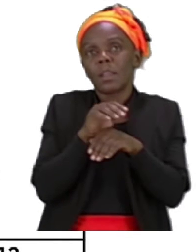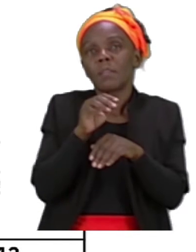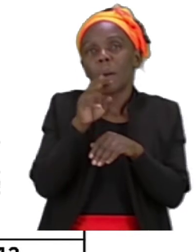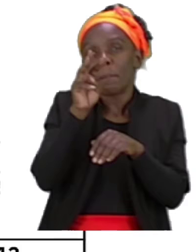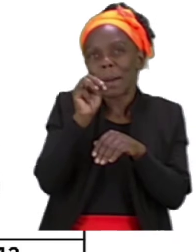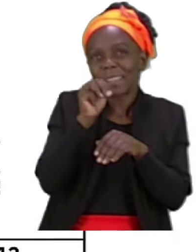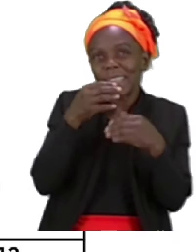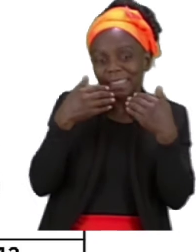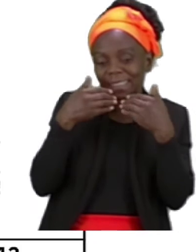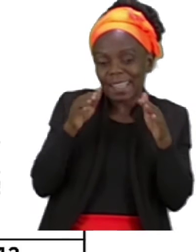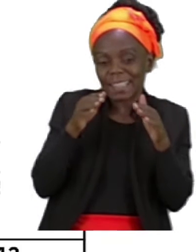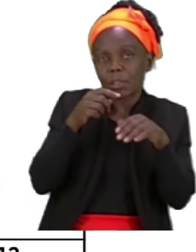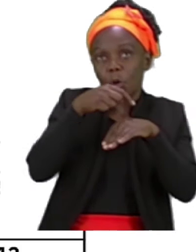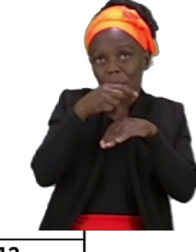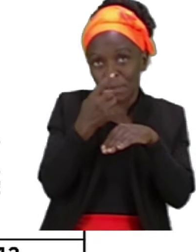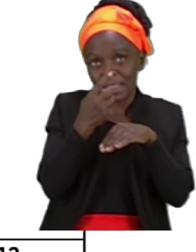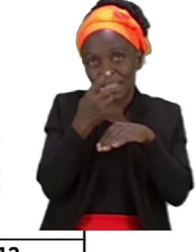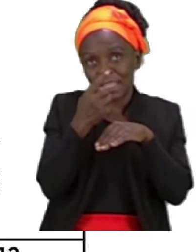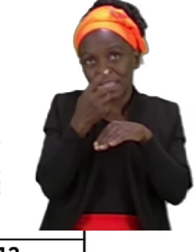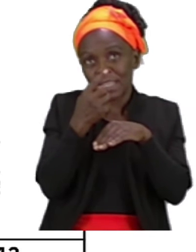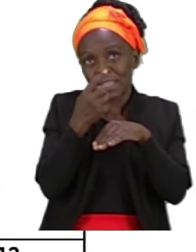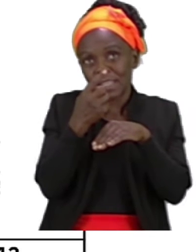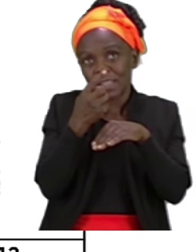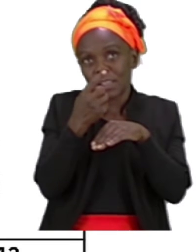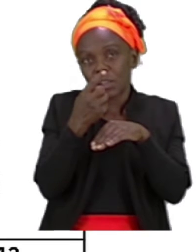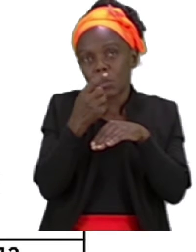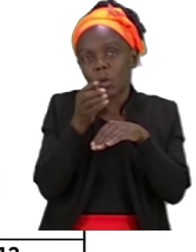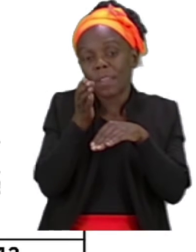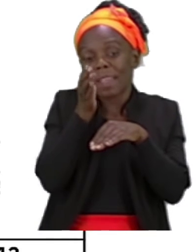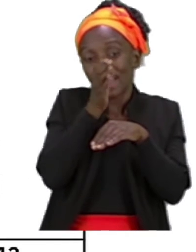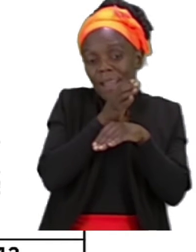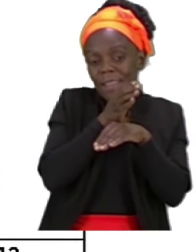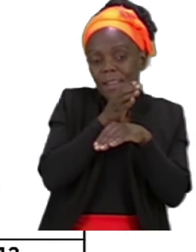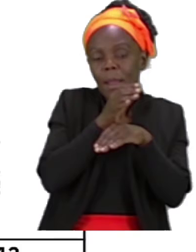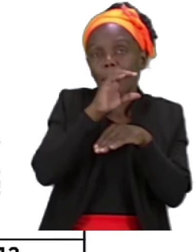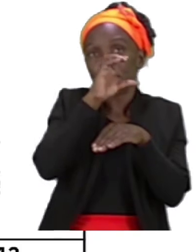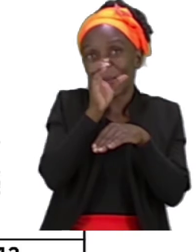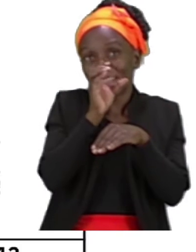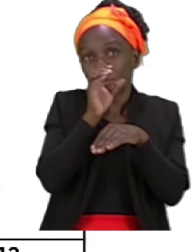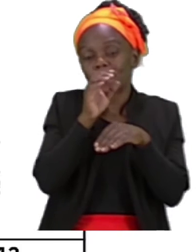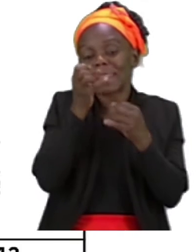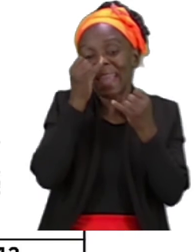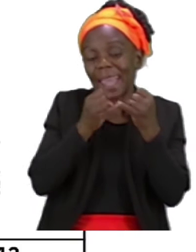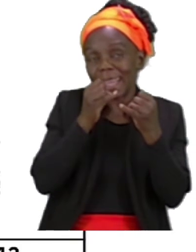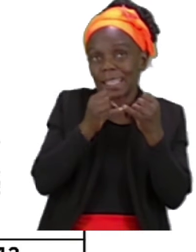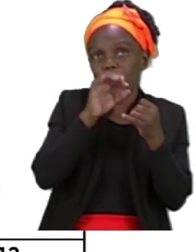is blank. And it is blank because that day is the